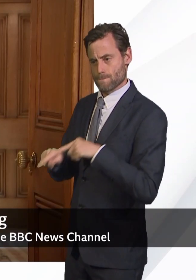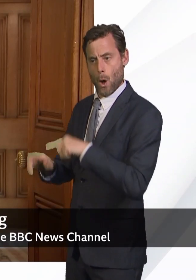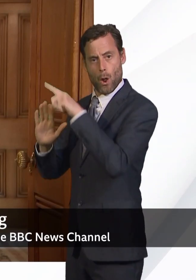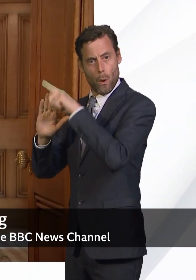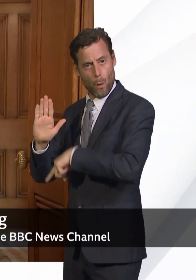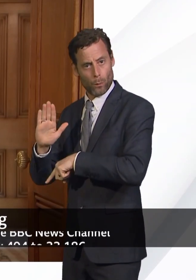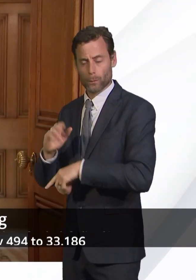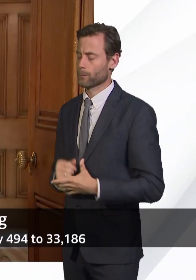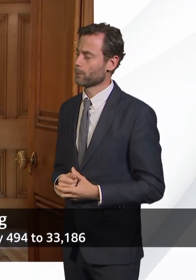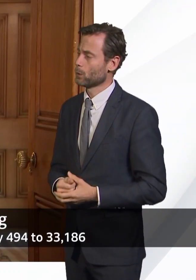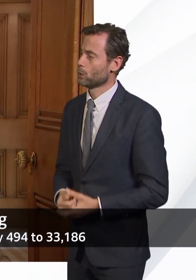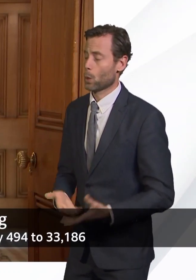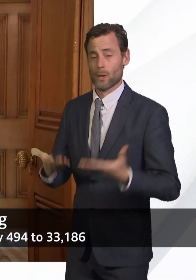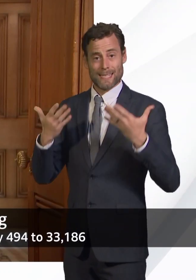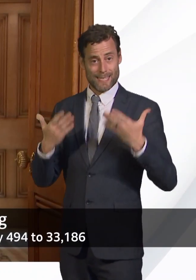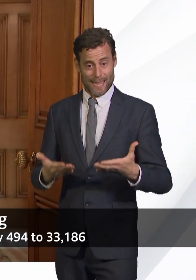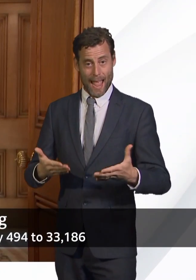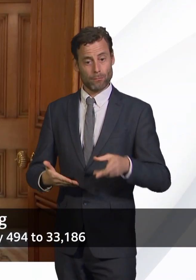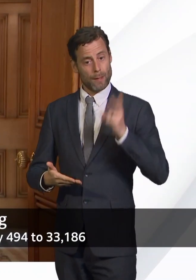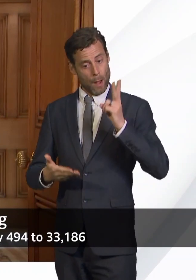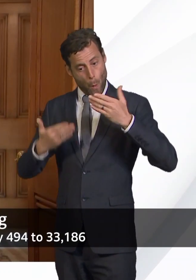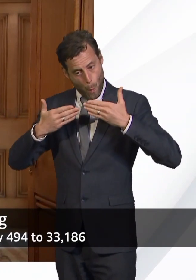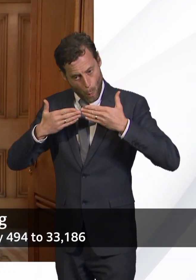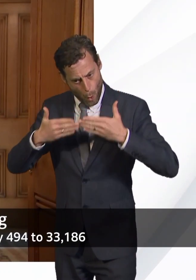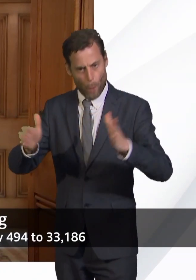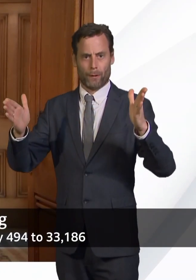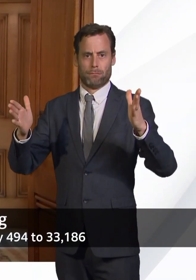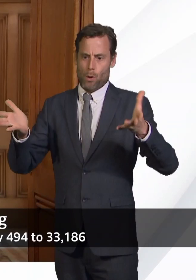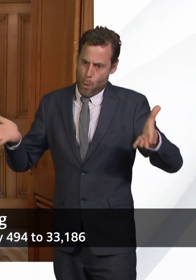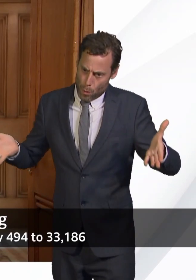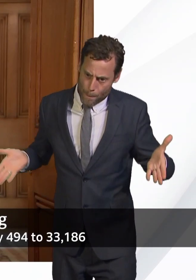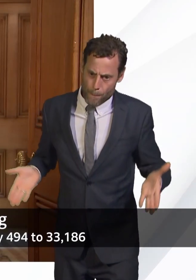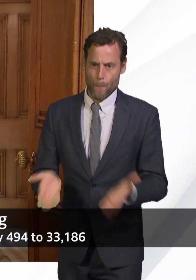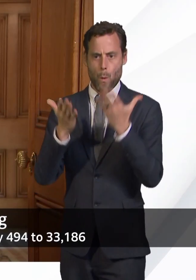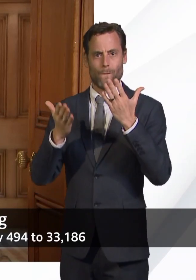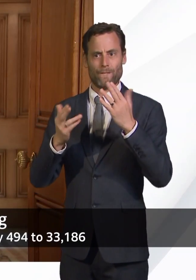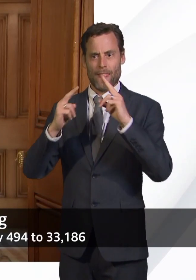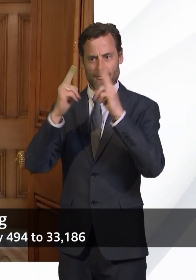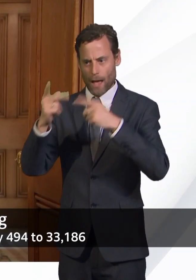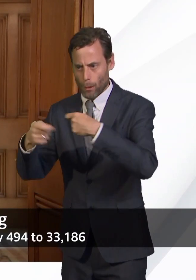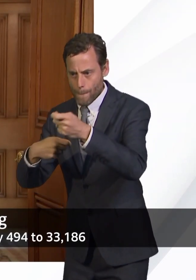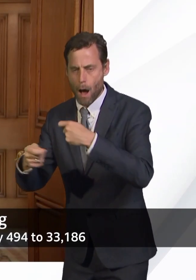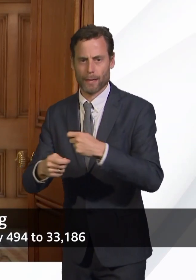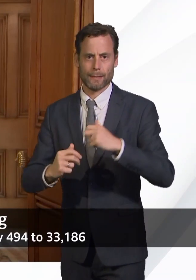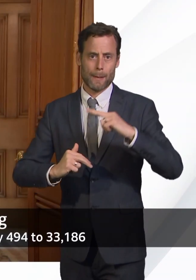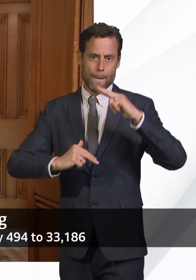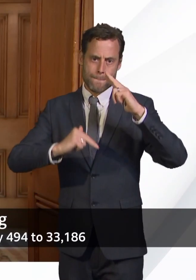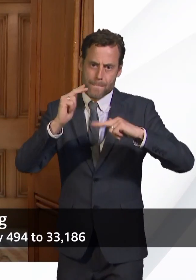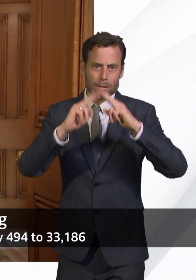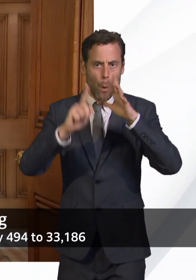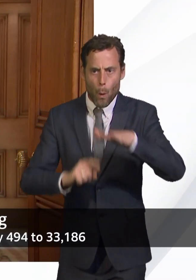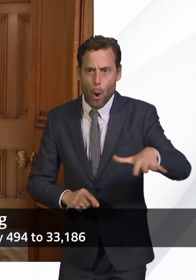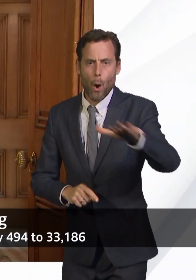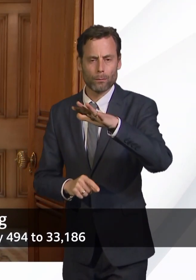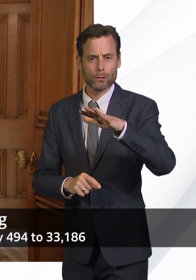Today, we reopen, we restart, and we renew the housing market and the construction industry to